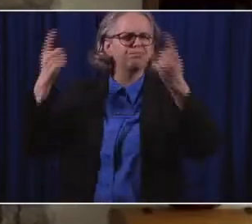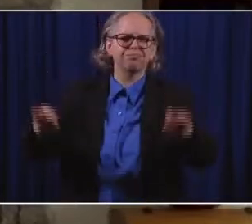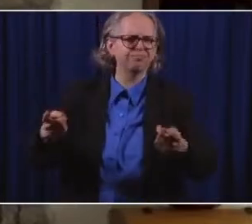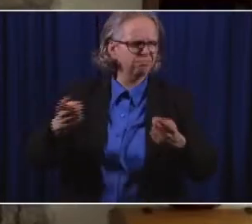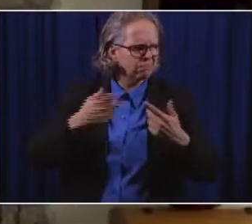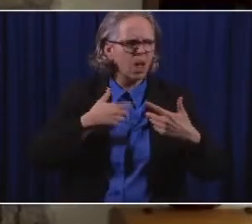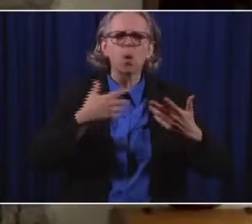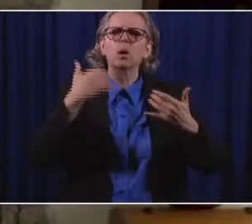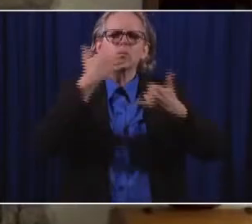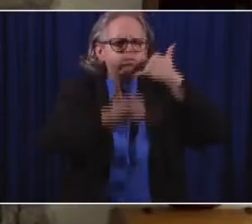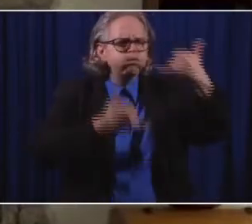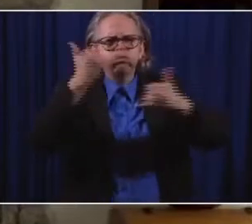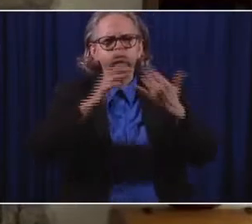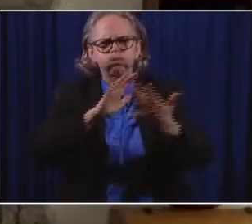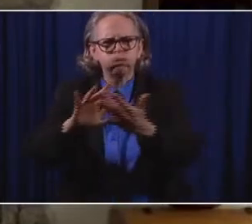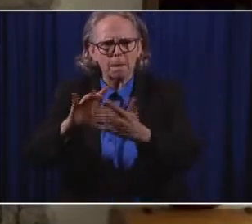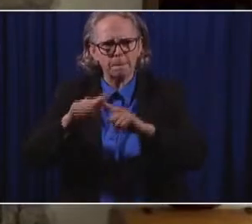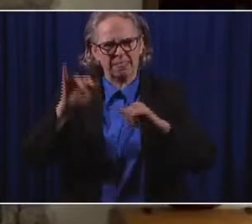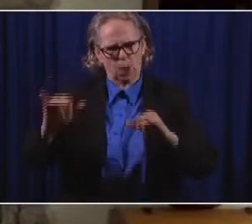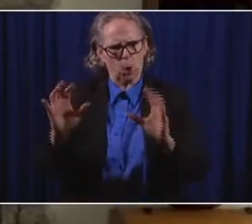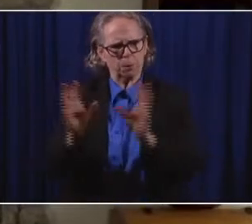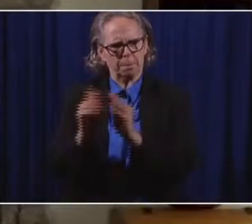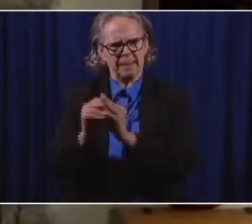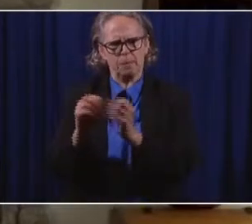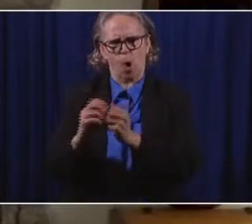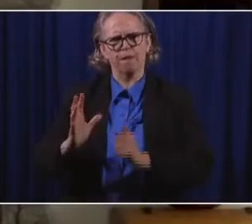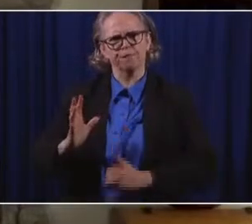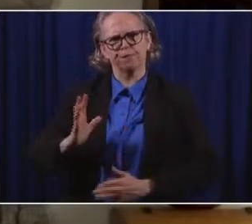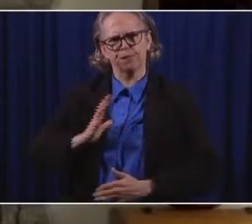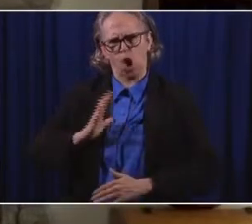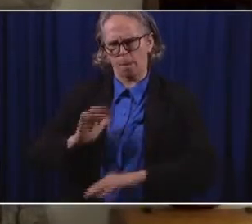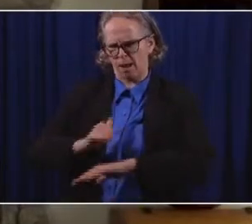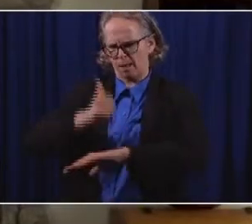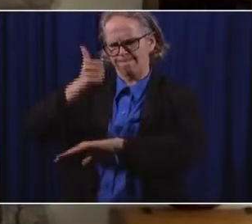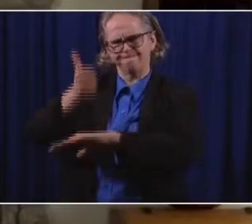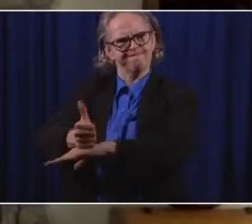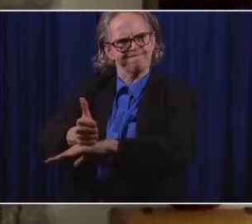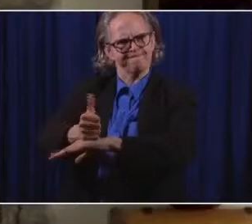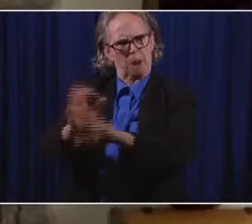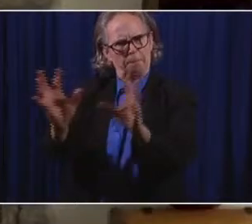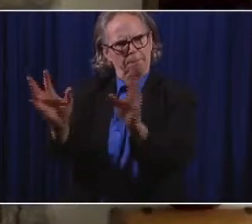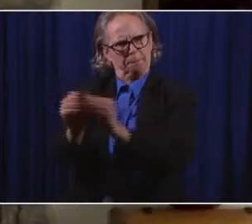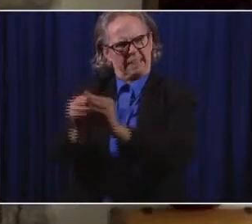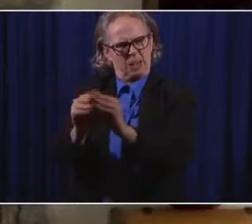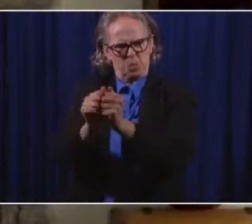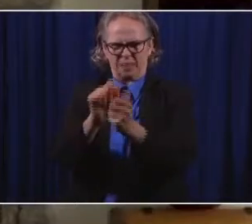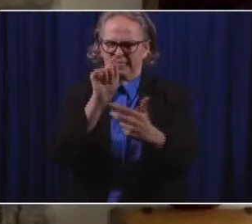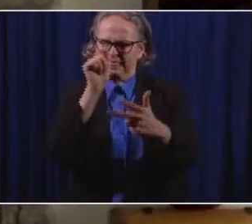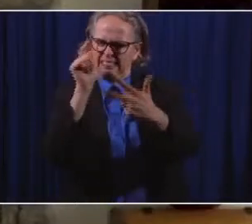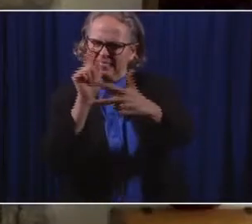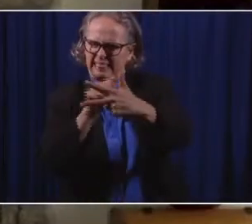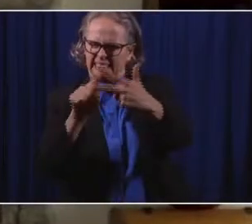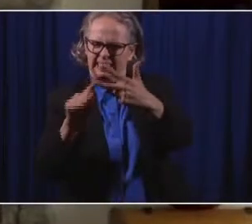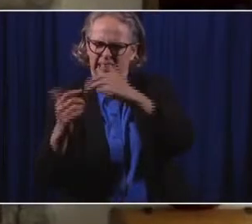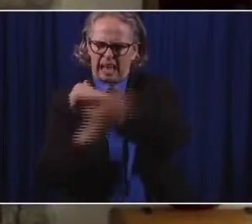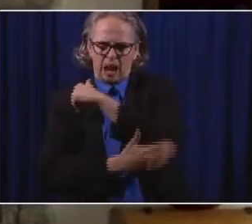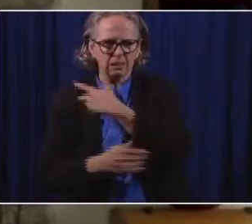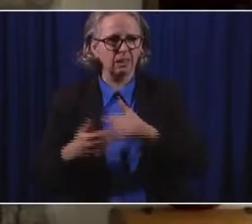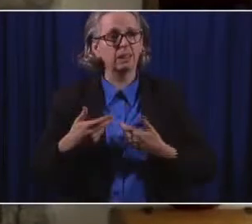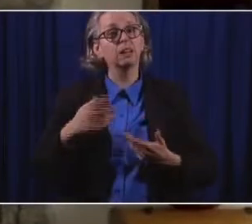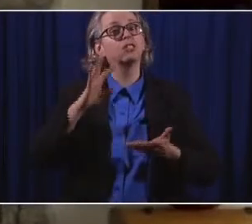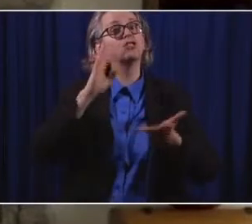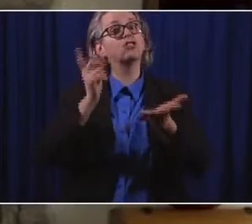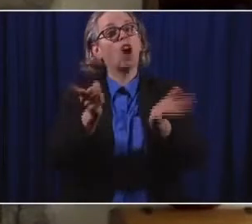we'll go right down the line. I mean, I talk to, Mayor Cranley twice a week at least, and I talk to mayors